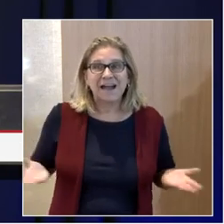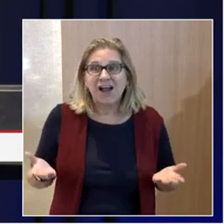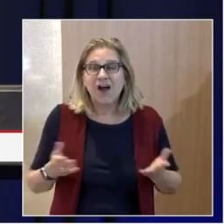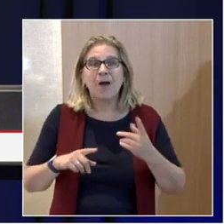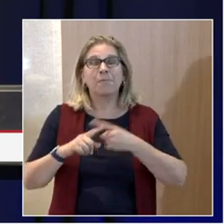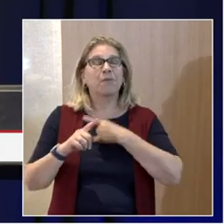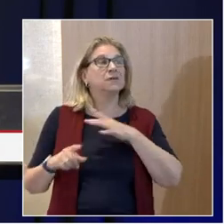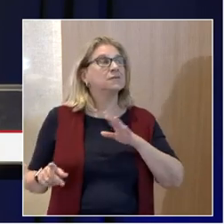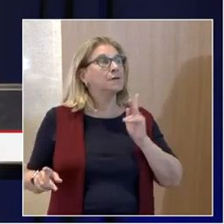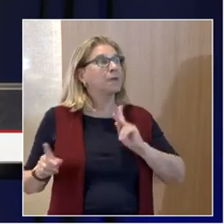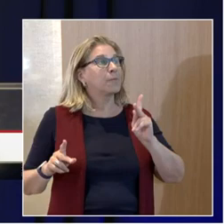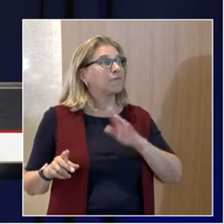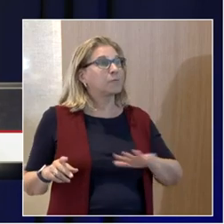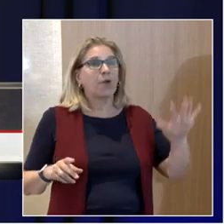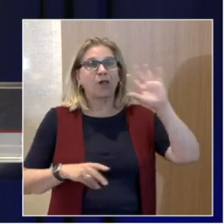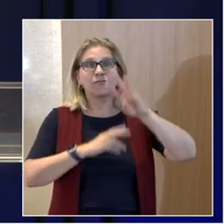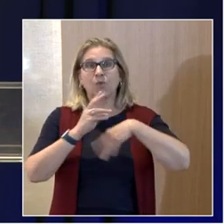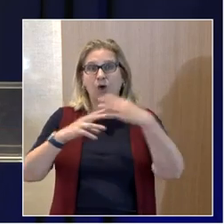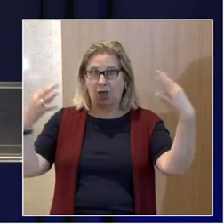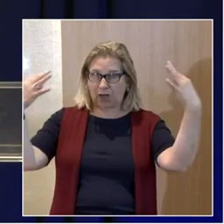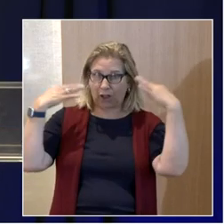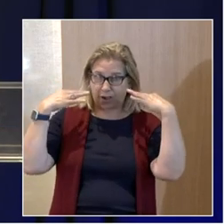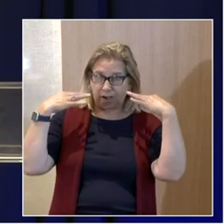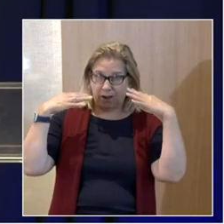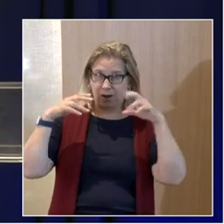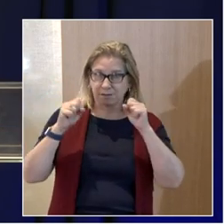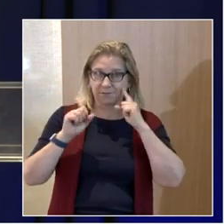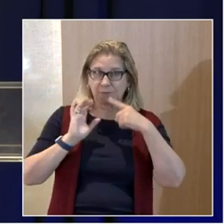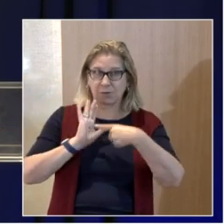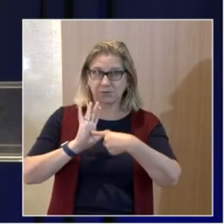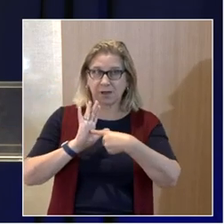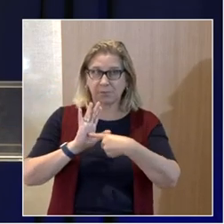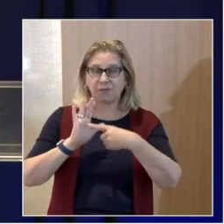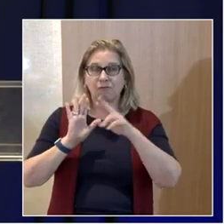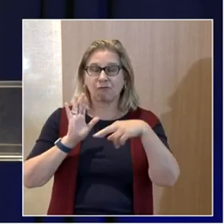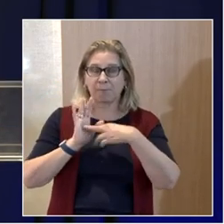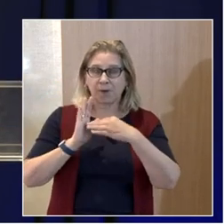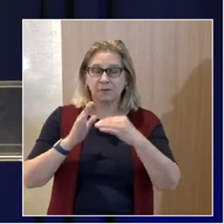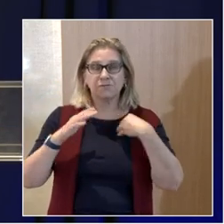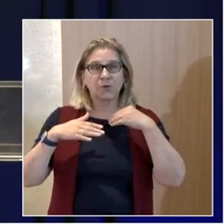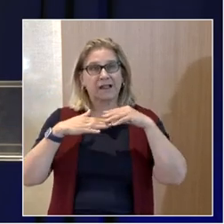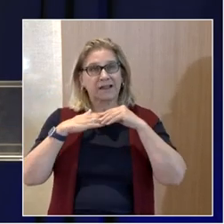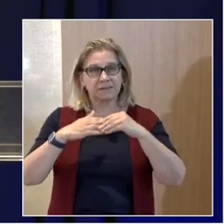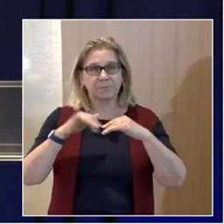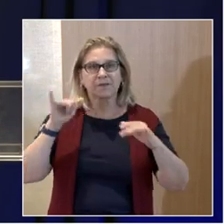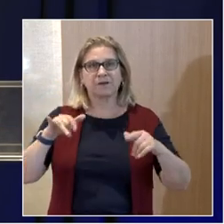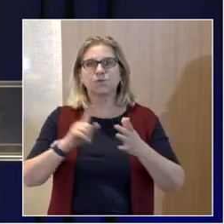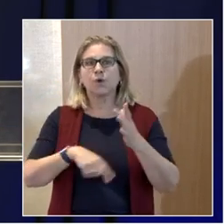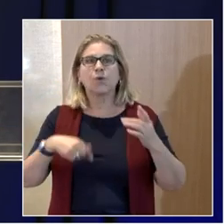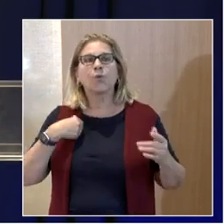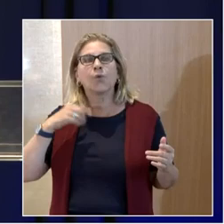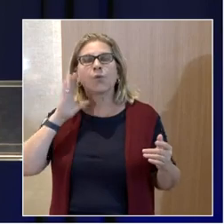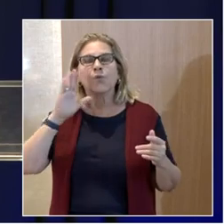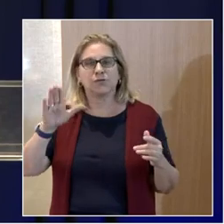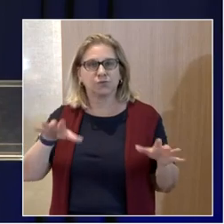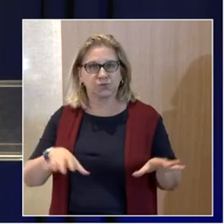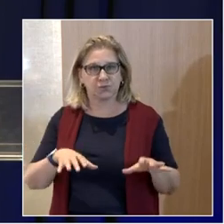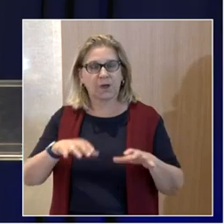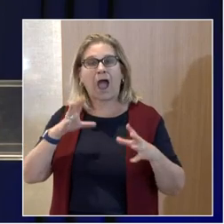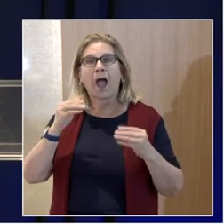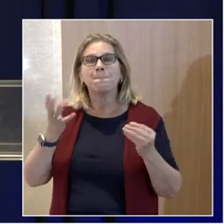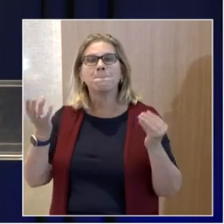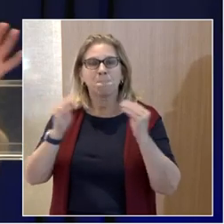inspiration and for leadership. And that's what we're going to start doing even more strongly